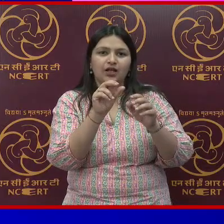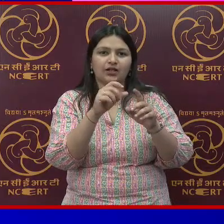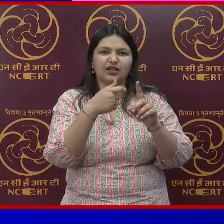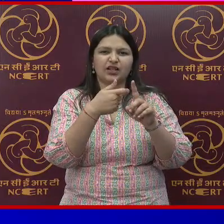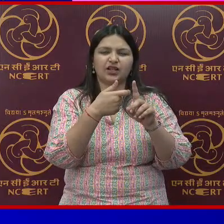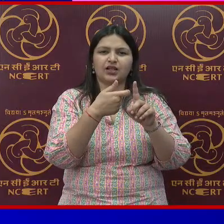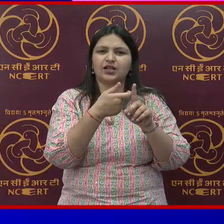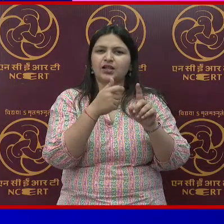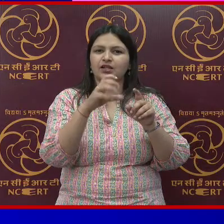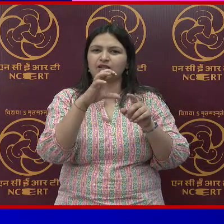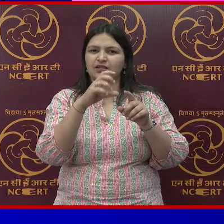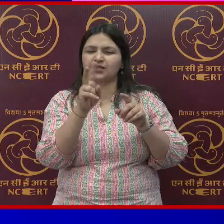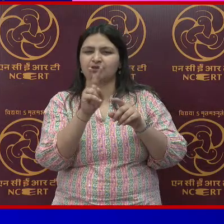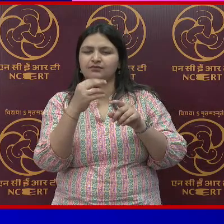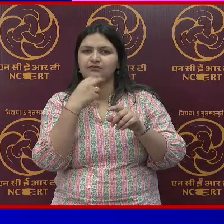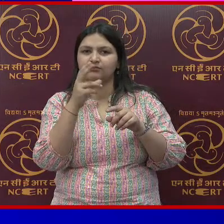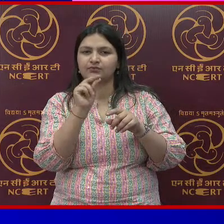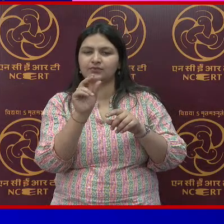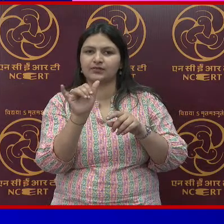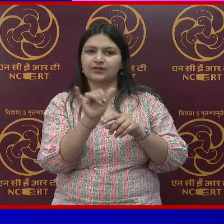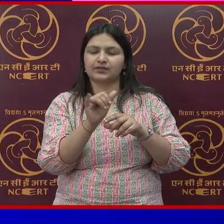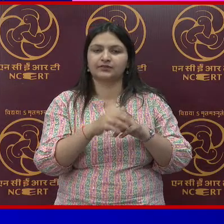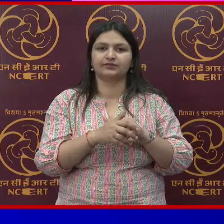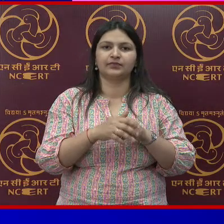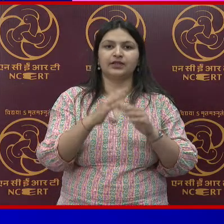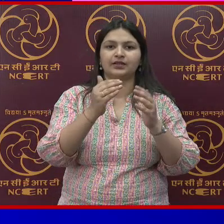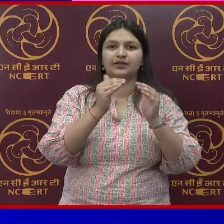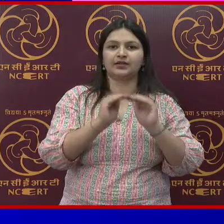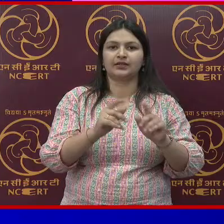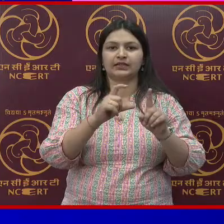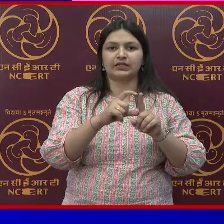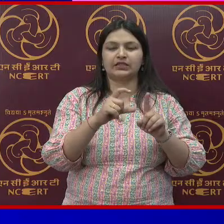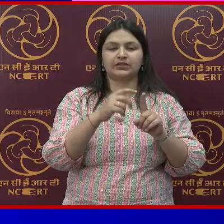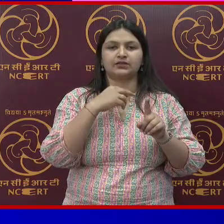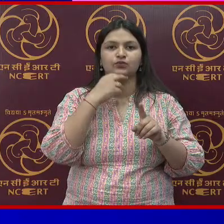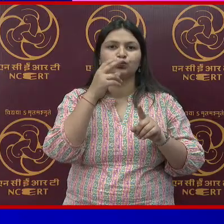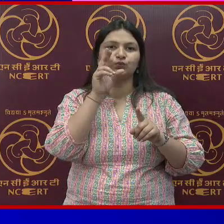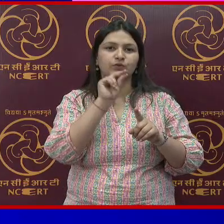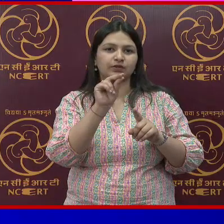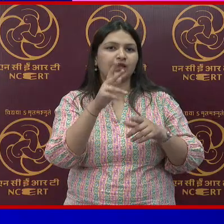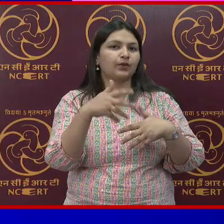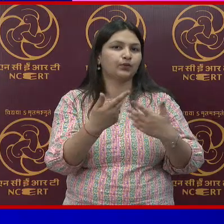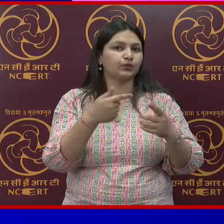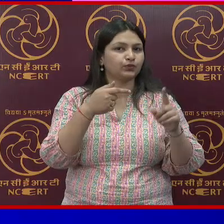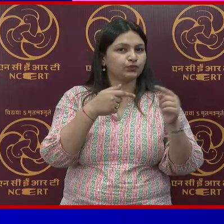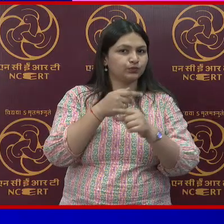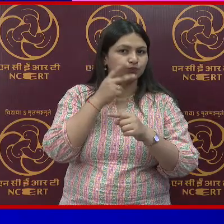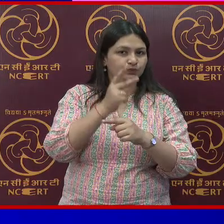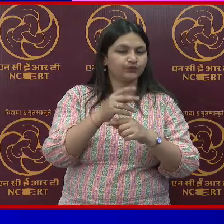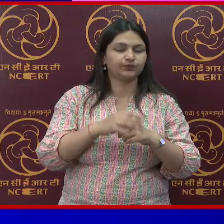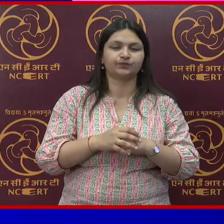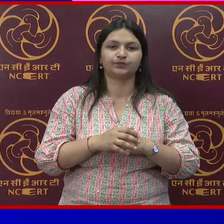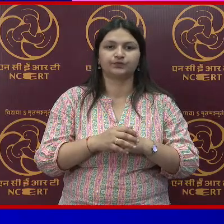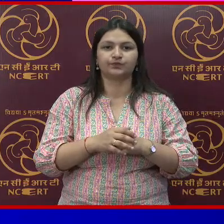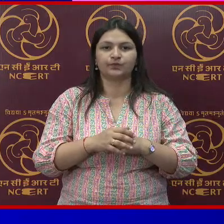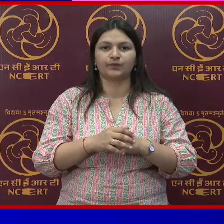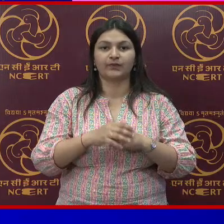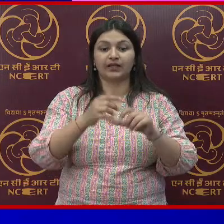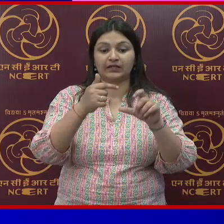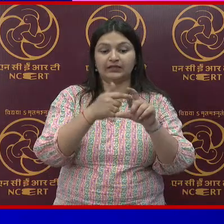Cat. Okay. Here's the next one, D, that is D. D. Dog. E is